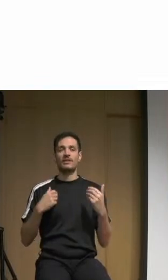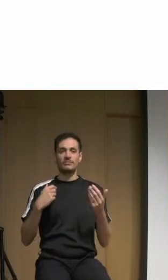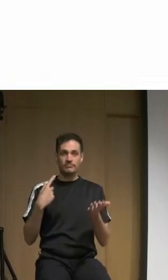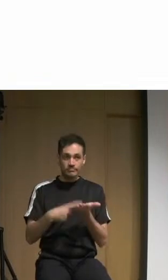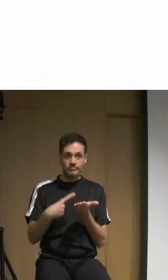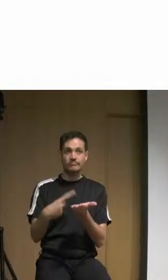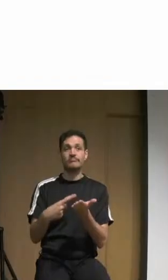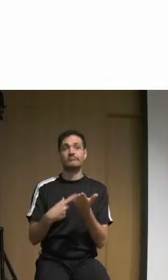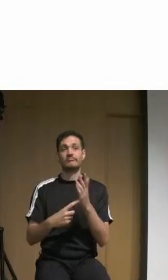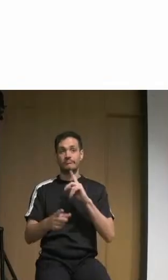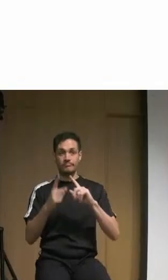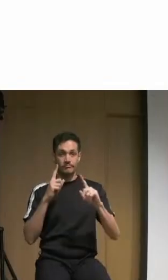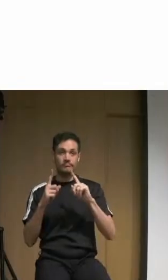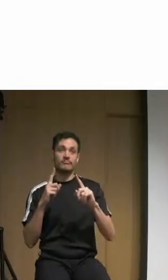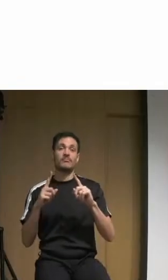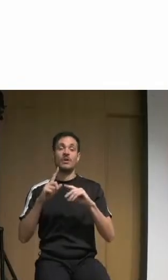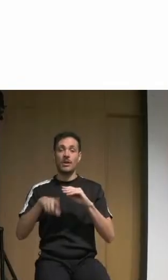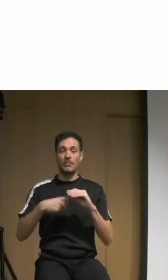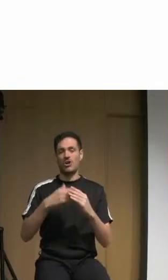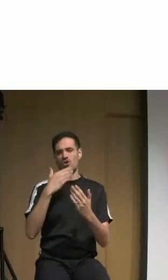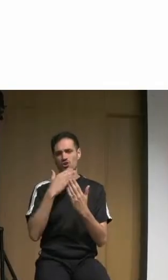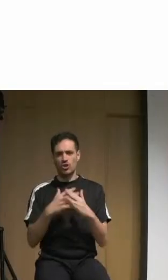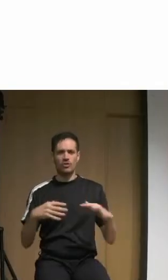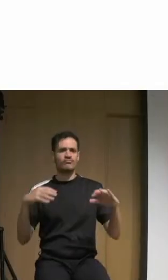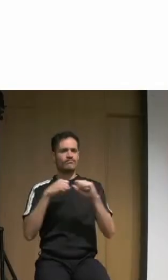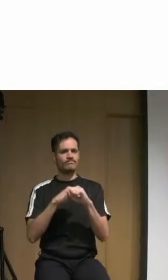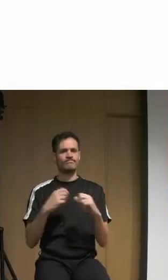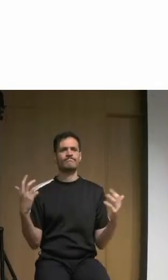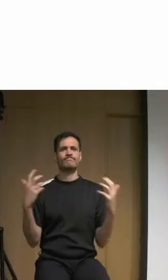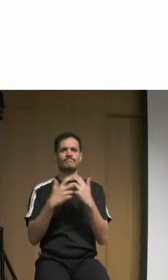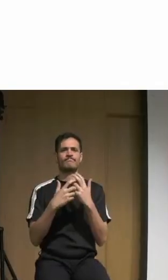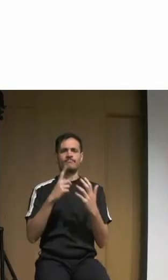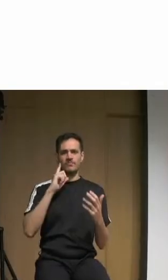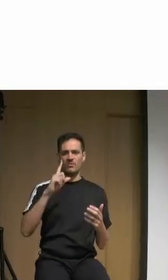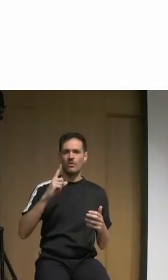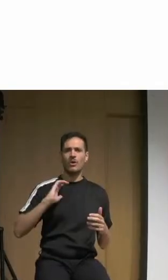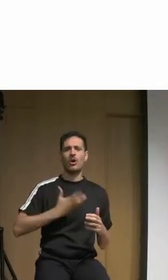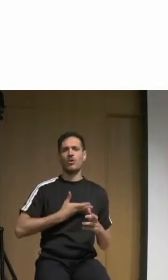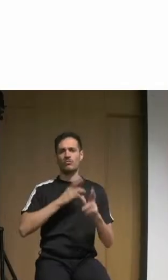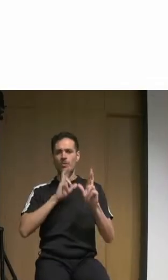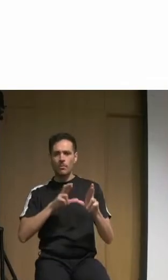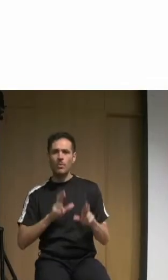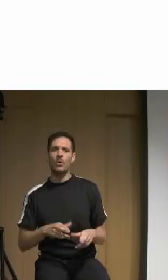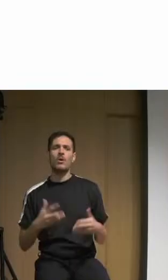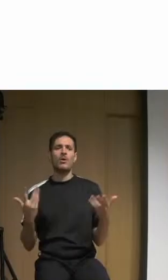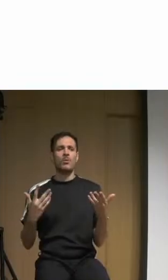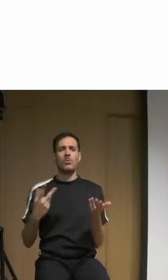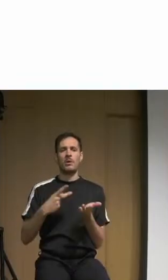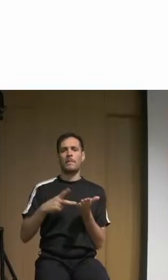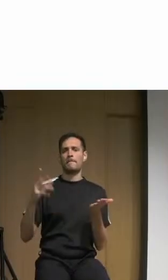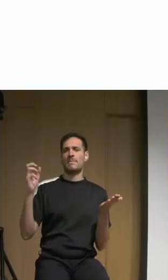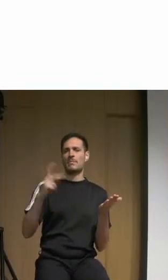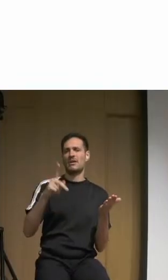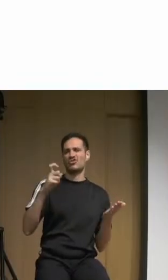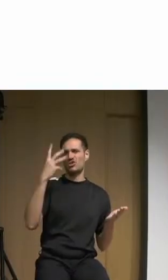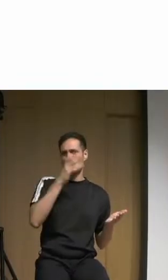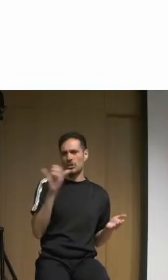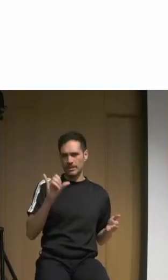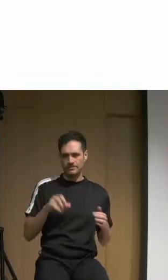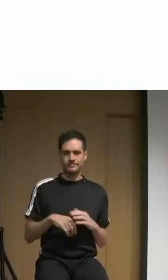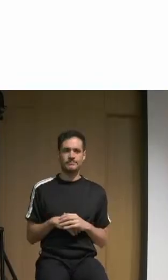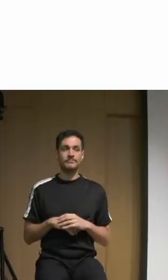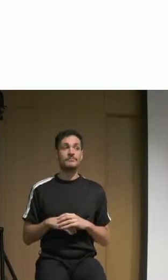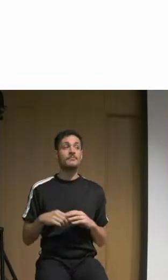an accurate reflection of the commission and our thoughts and conversation on what reparations should look like. I see that Commissioner